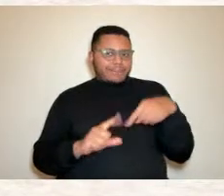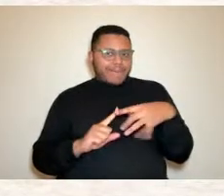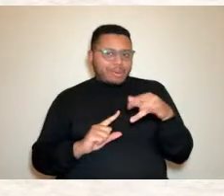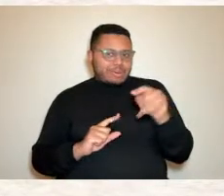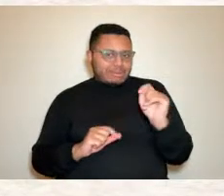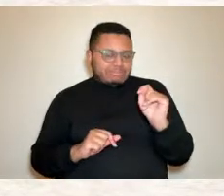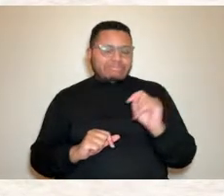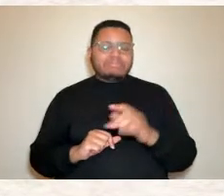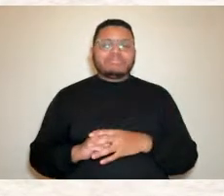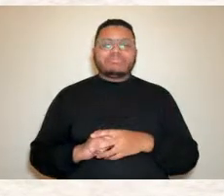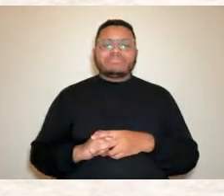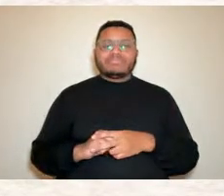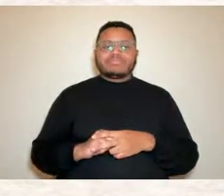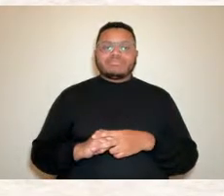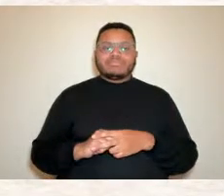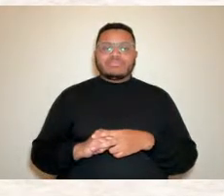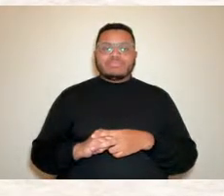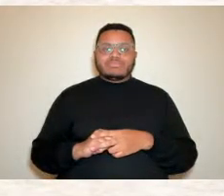Okay.